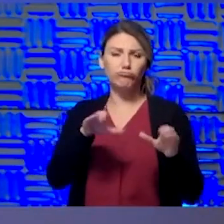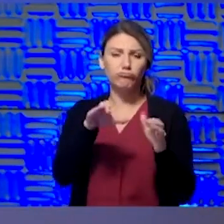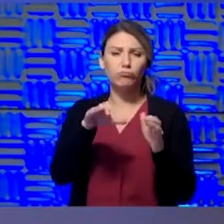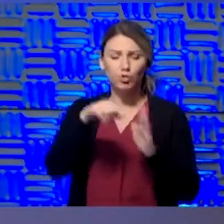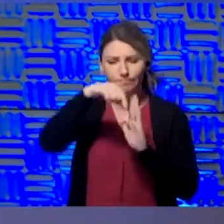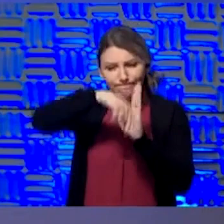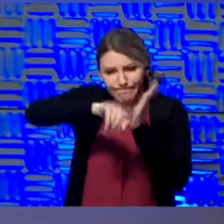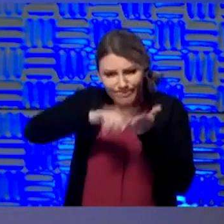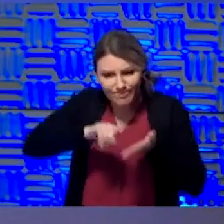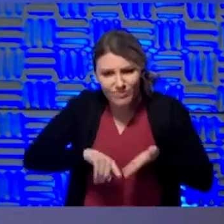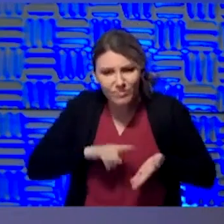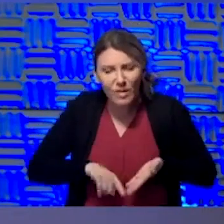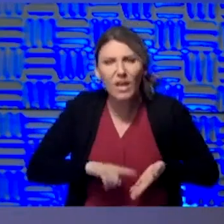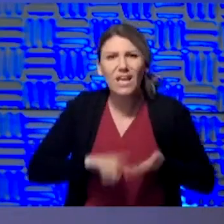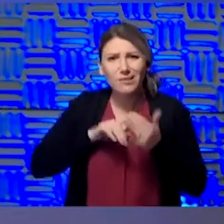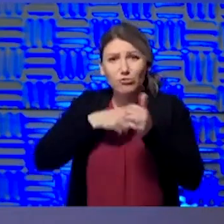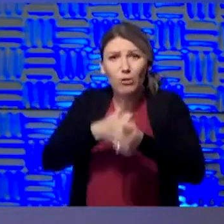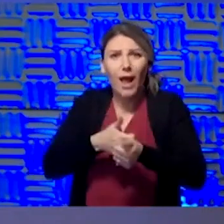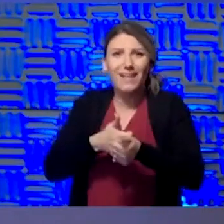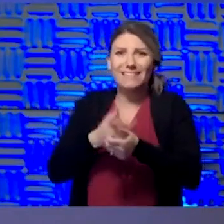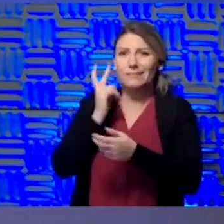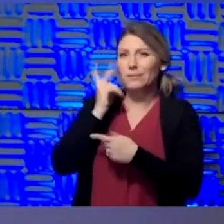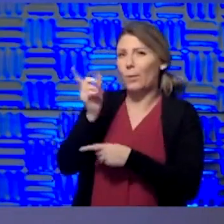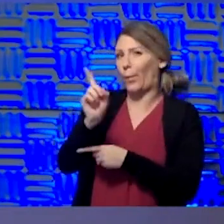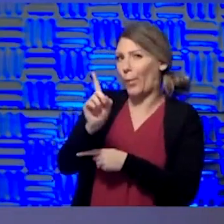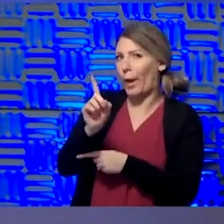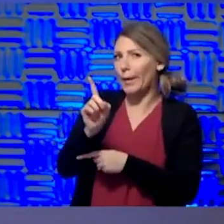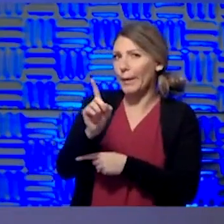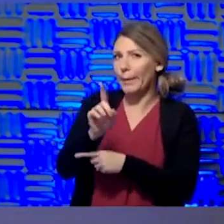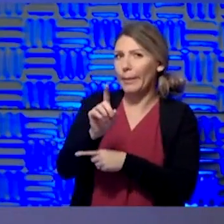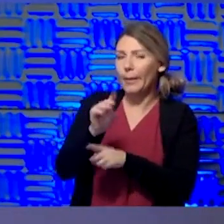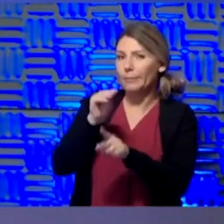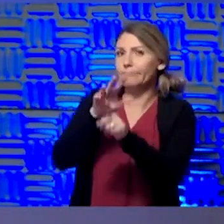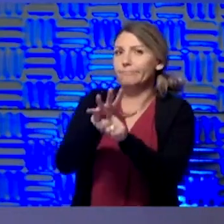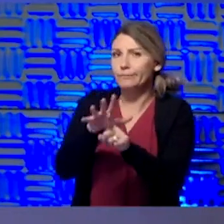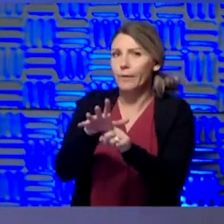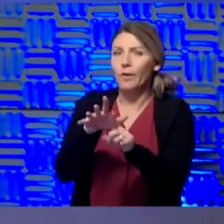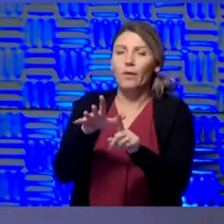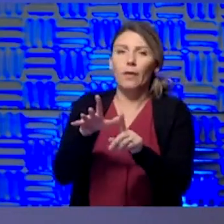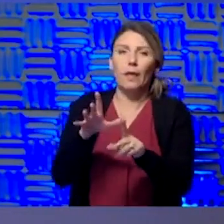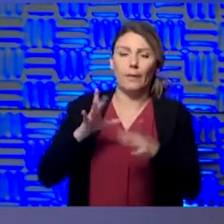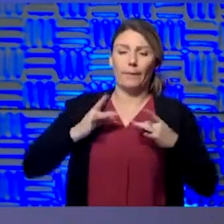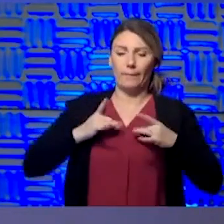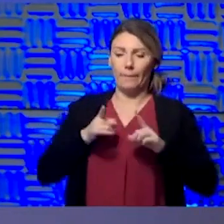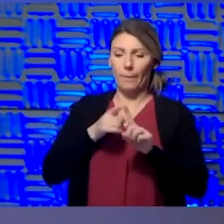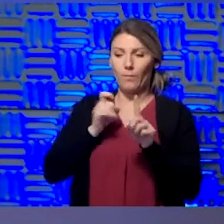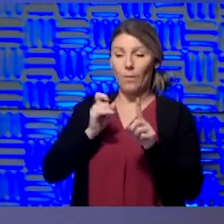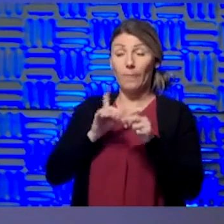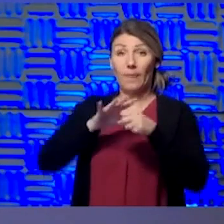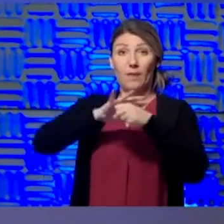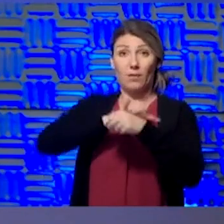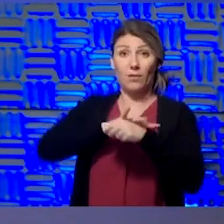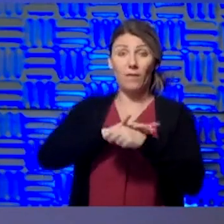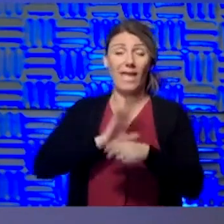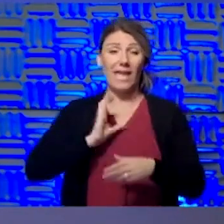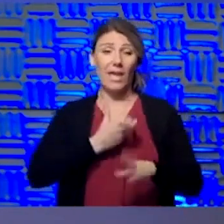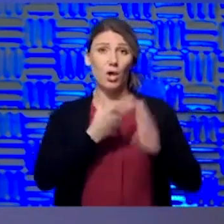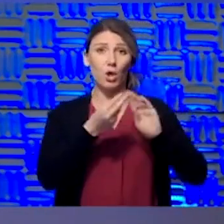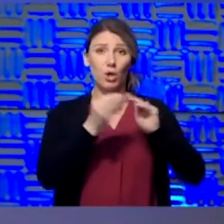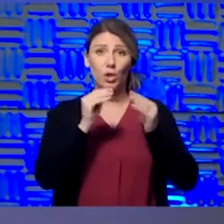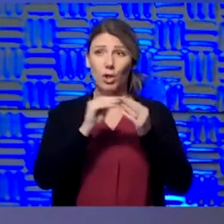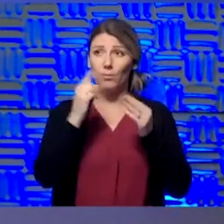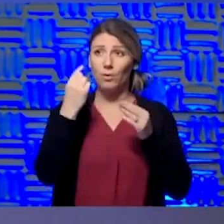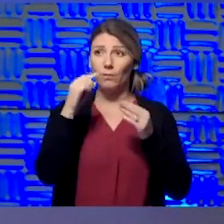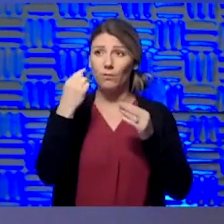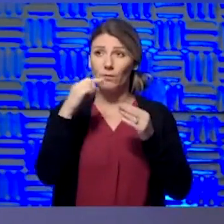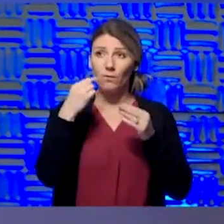infections and where they got the infections. Certainly a majority of those have been through the community. Our numbers for employees